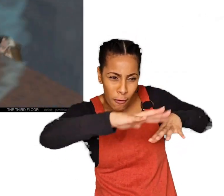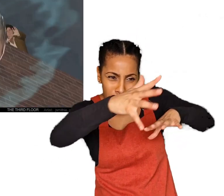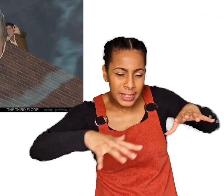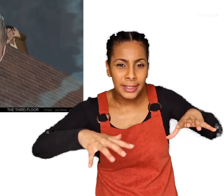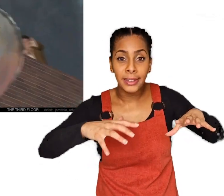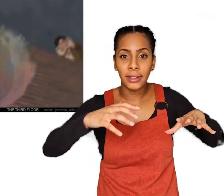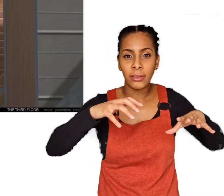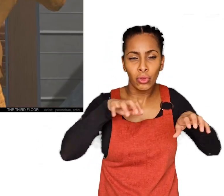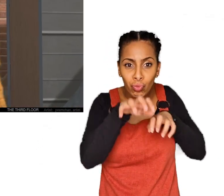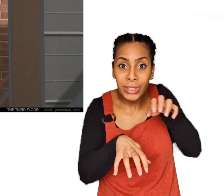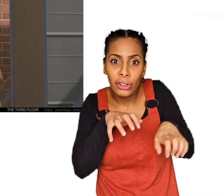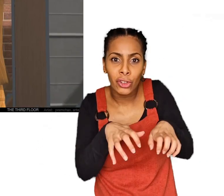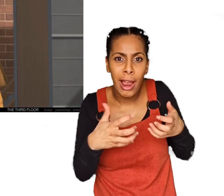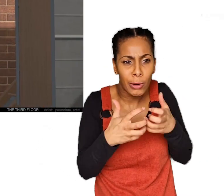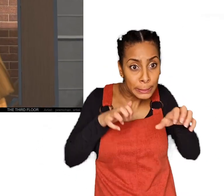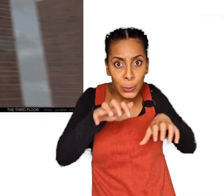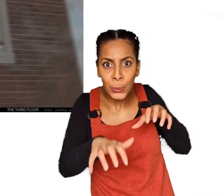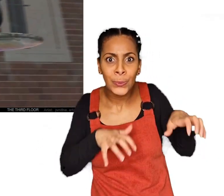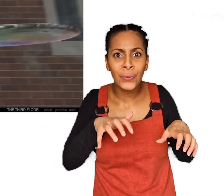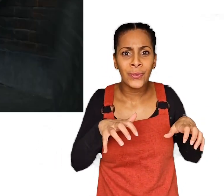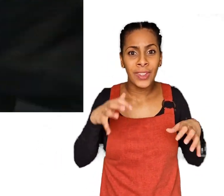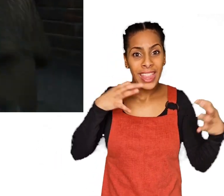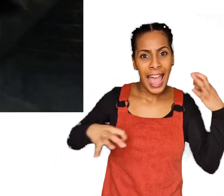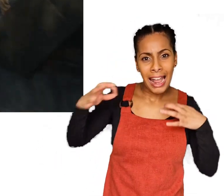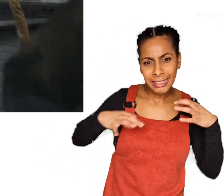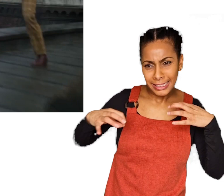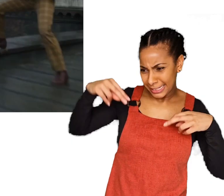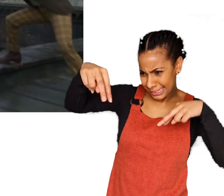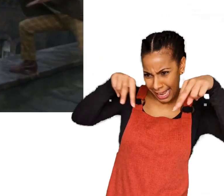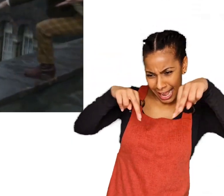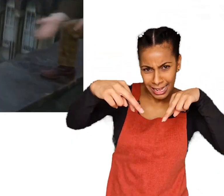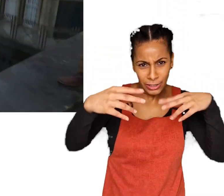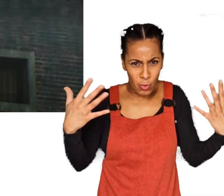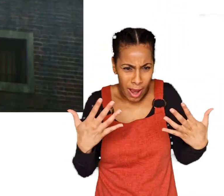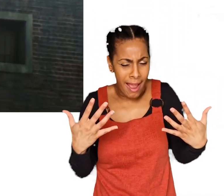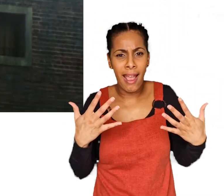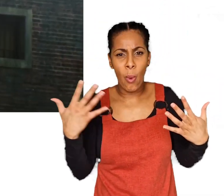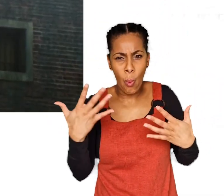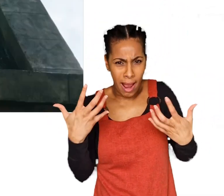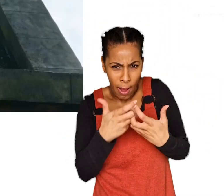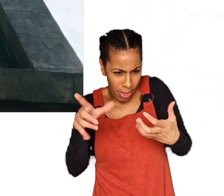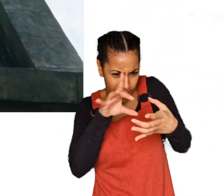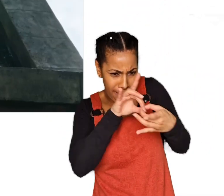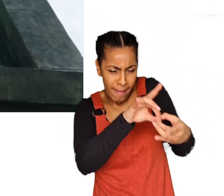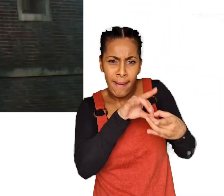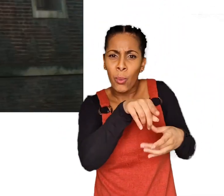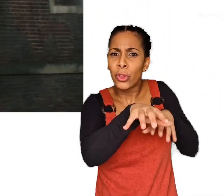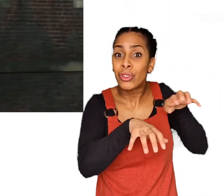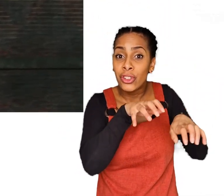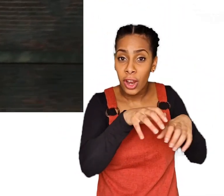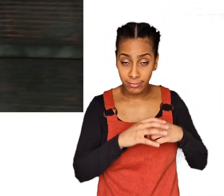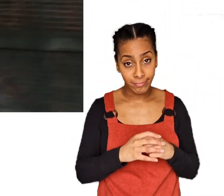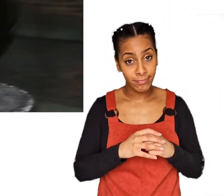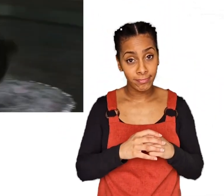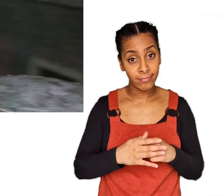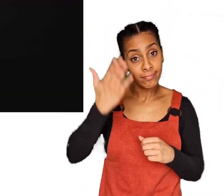it's gonna move, you know, where the actors gonna stand, how they're gonna interact with the creature.